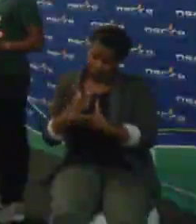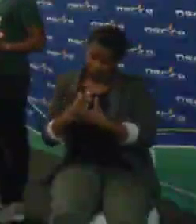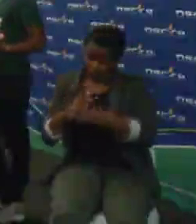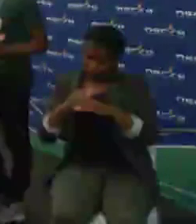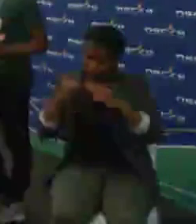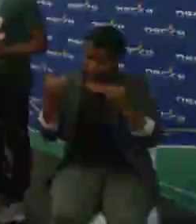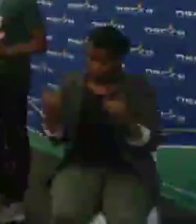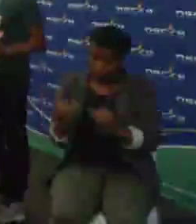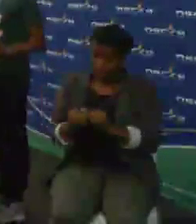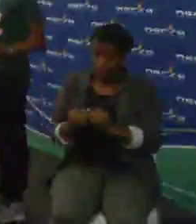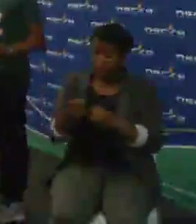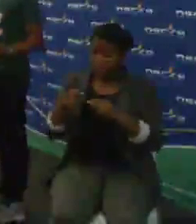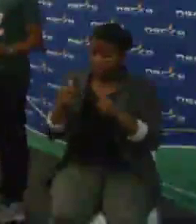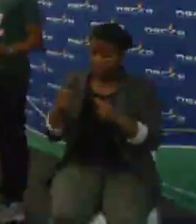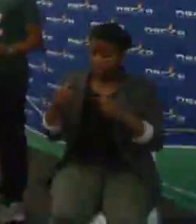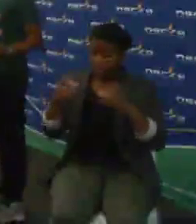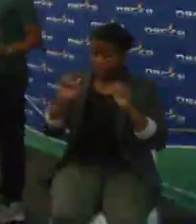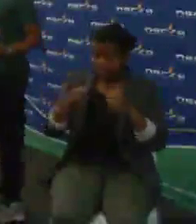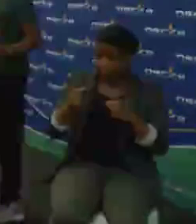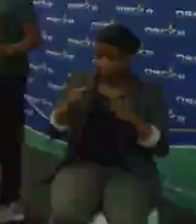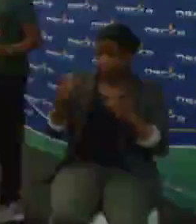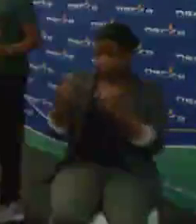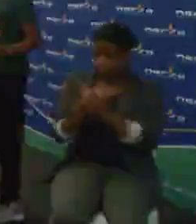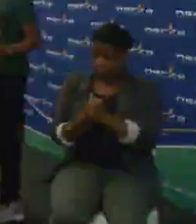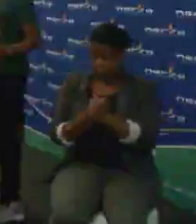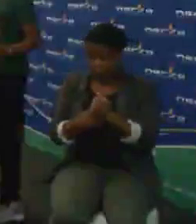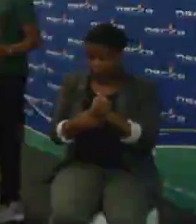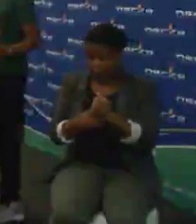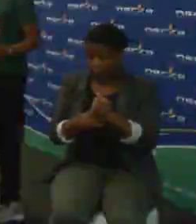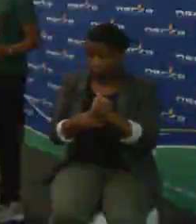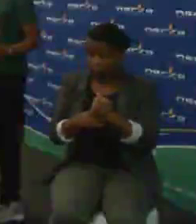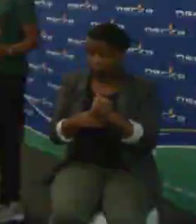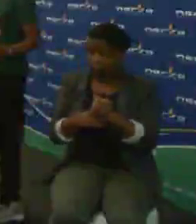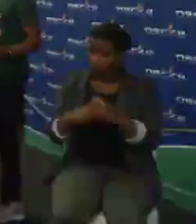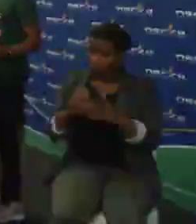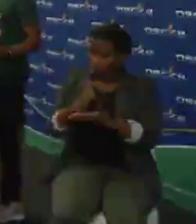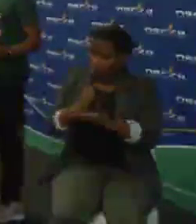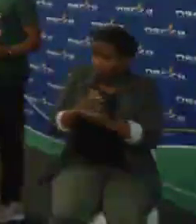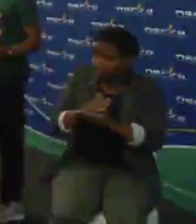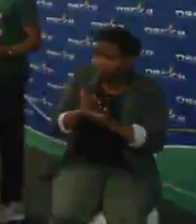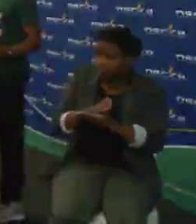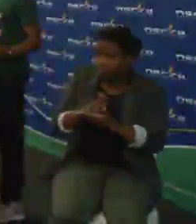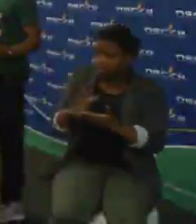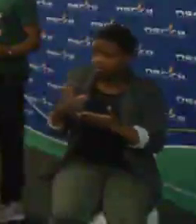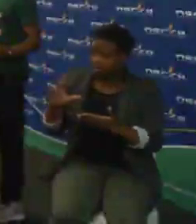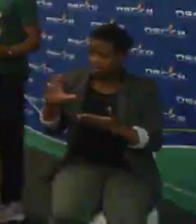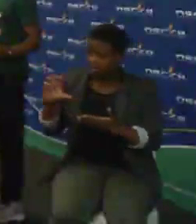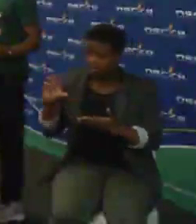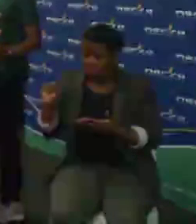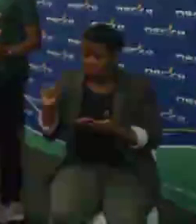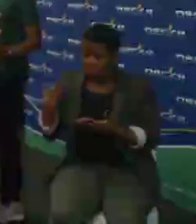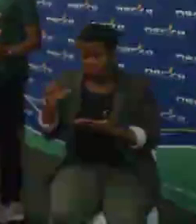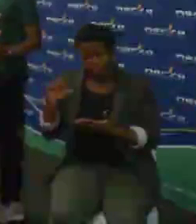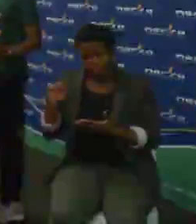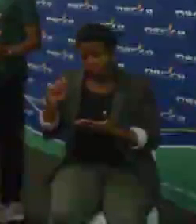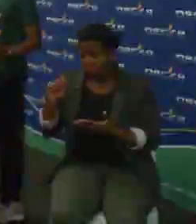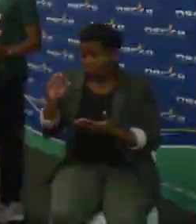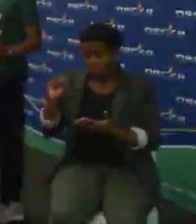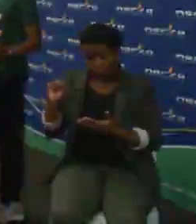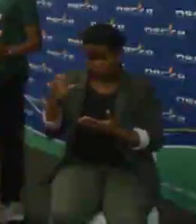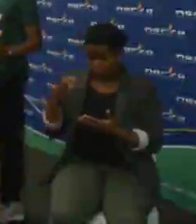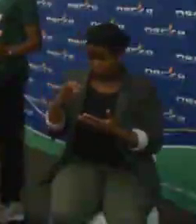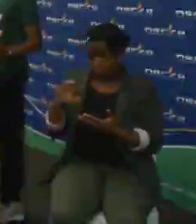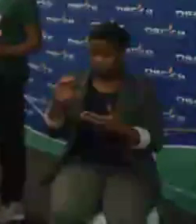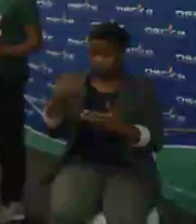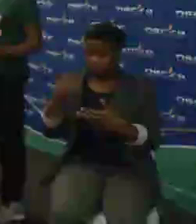negotiated pricing agreements together. And then it separates the STCs. But the STCs, even inside the STCs, you have